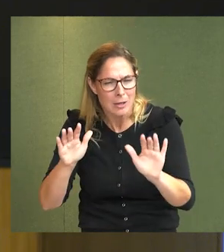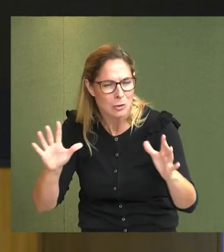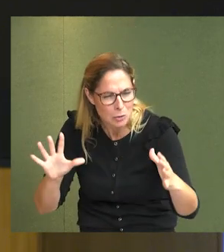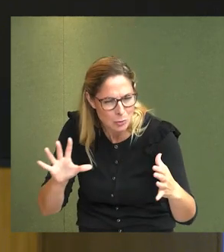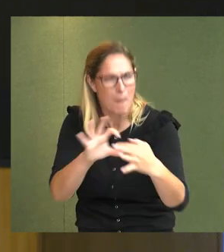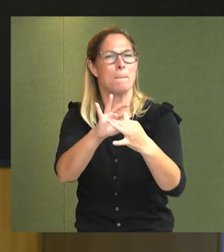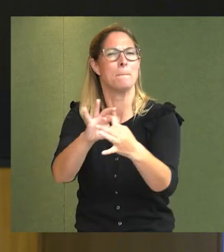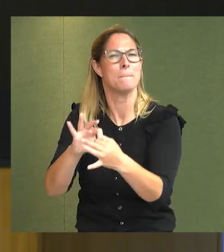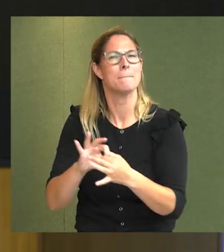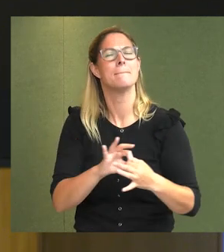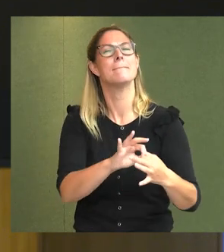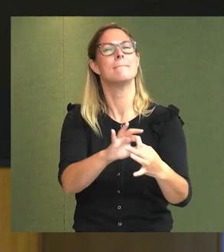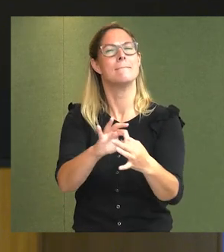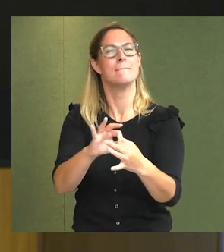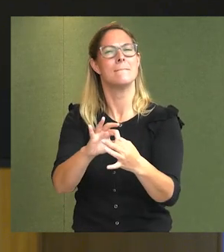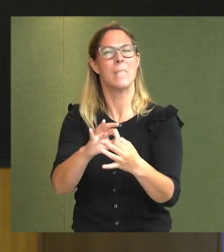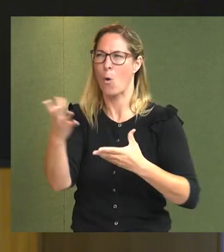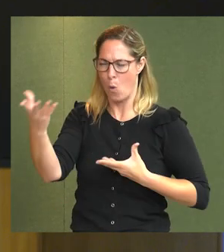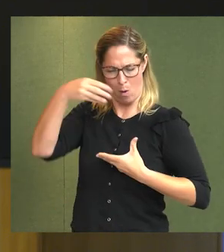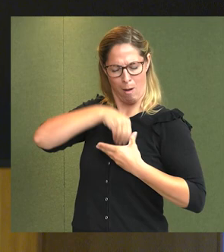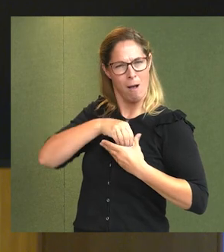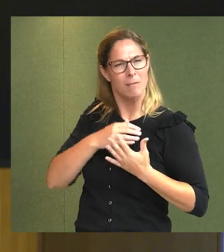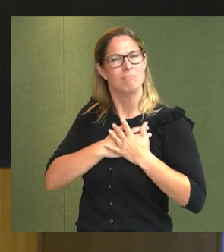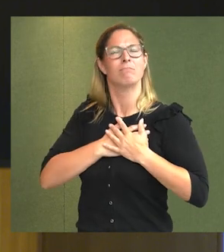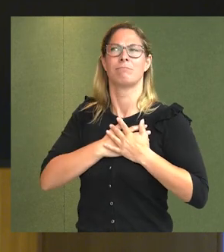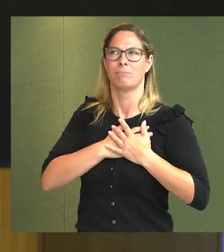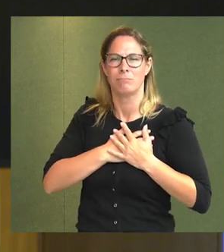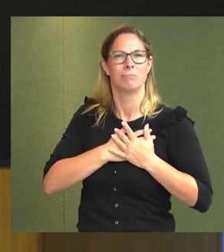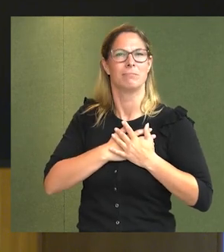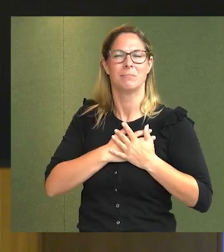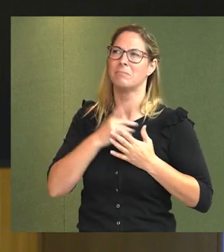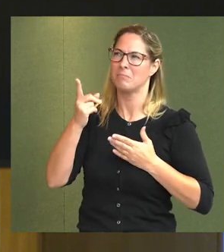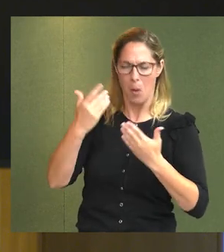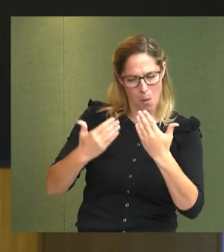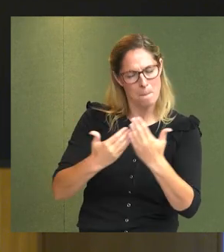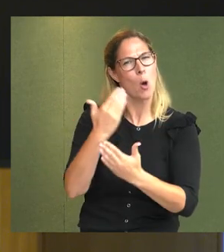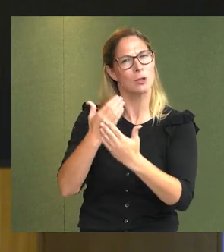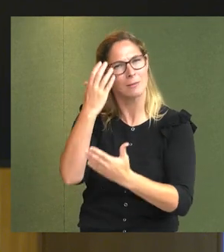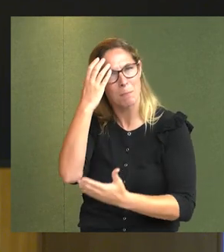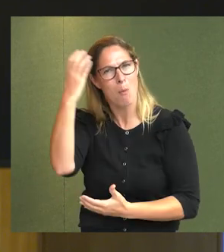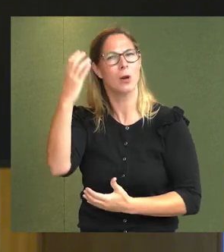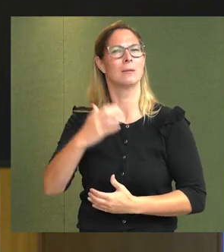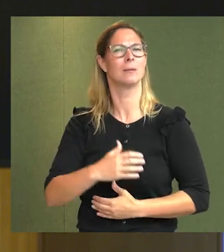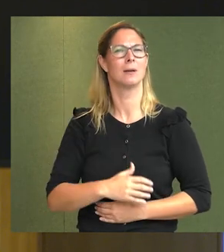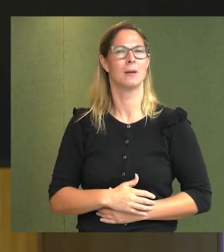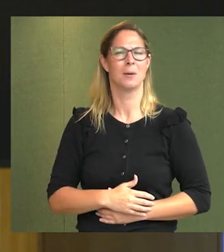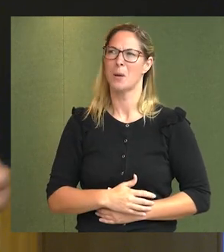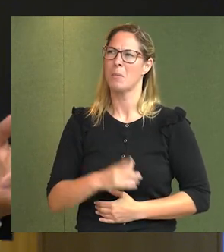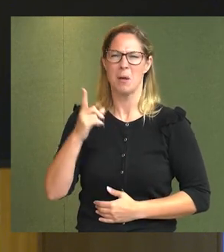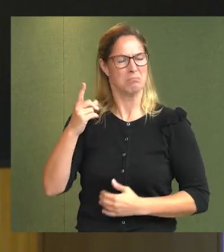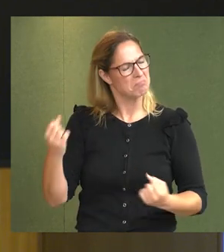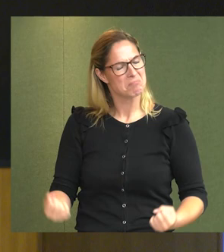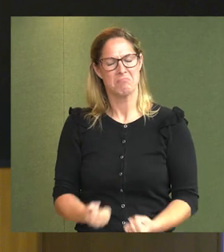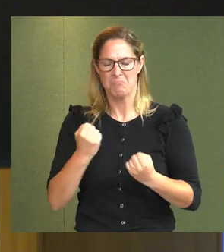all. And it's what made her not just a modern monarch, but a great unifier,